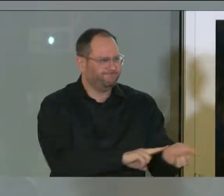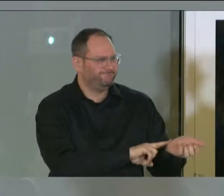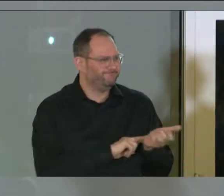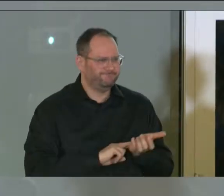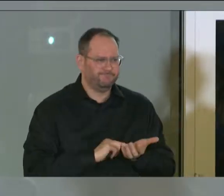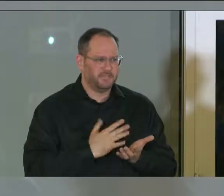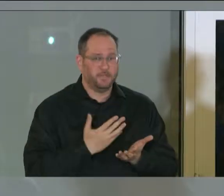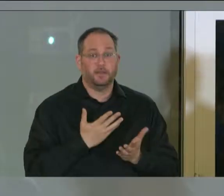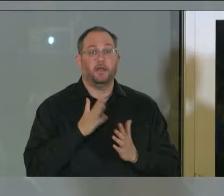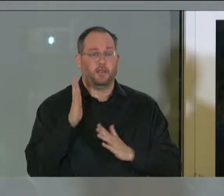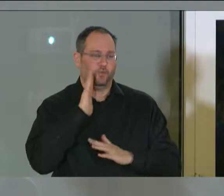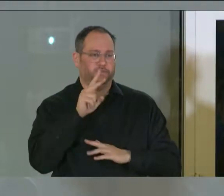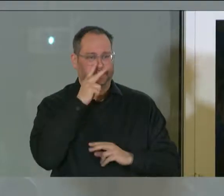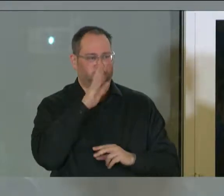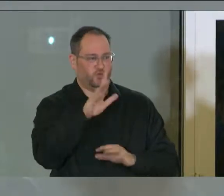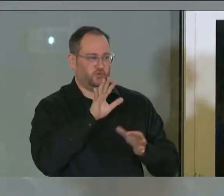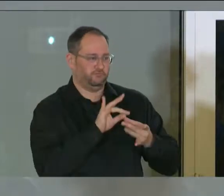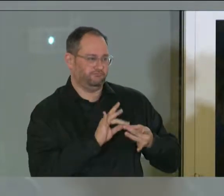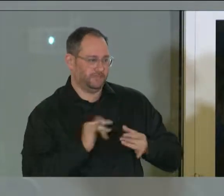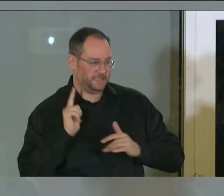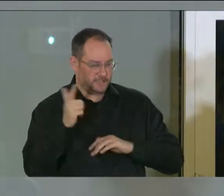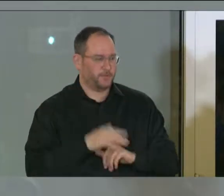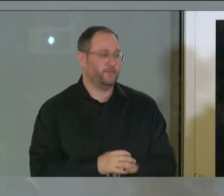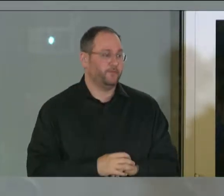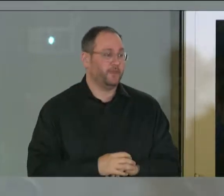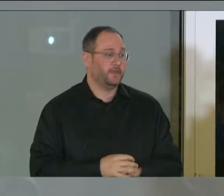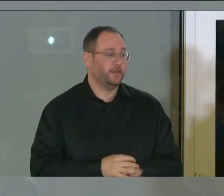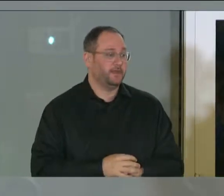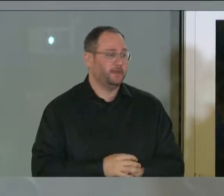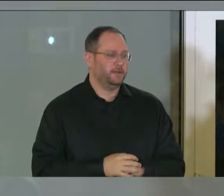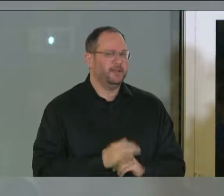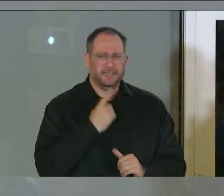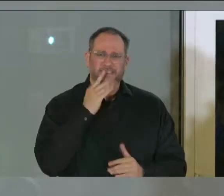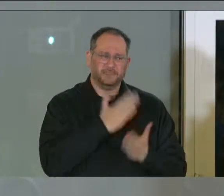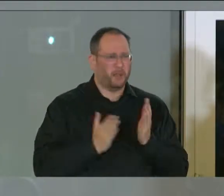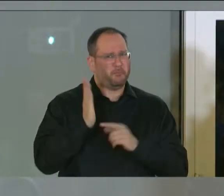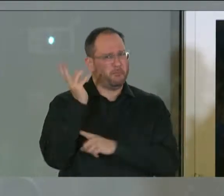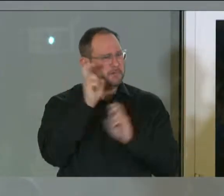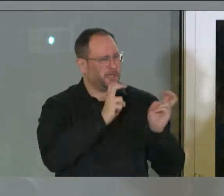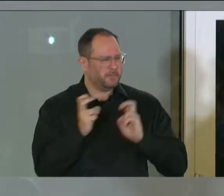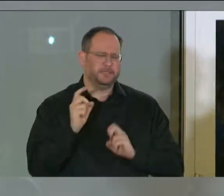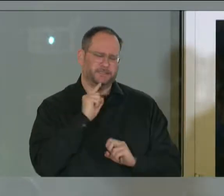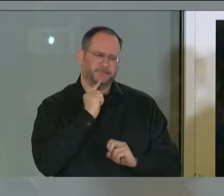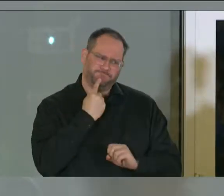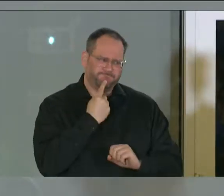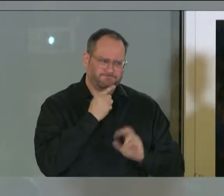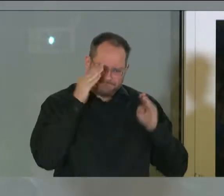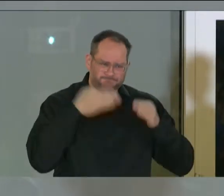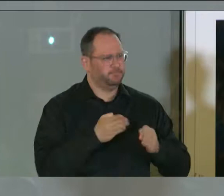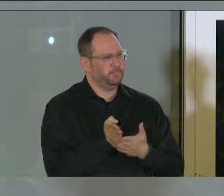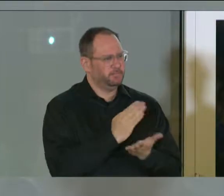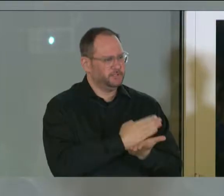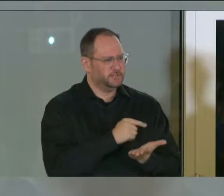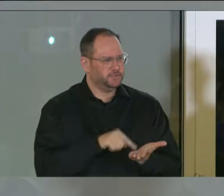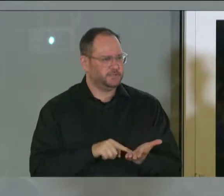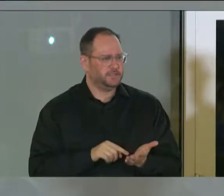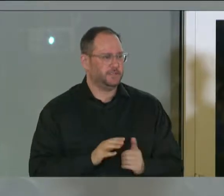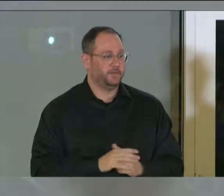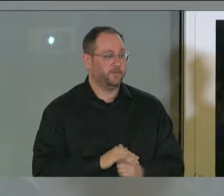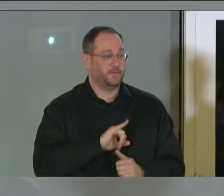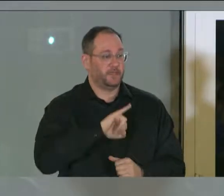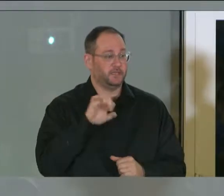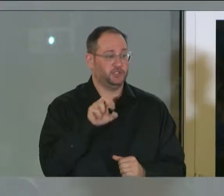presenters have been knee-deep in the budget, as I said, since November. You're going to hear from Jenny Reid, one